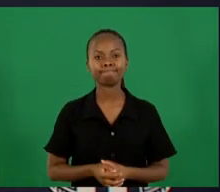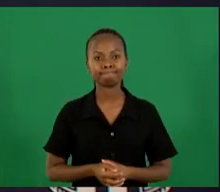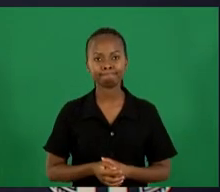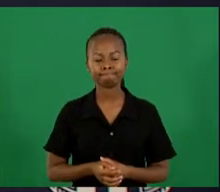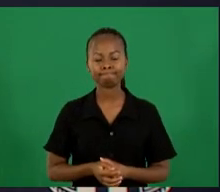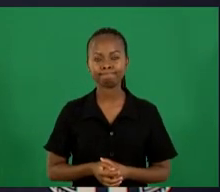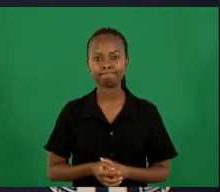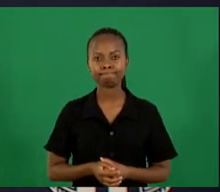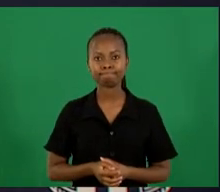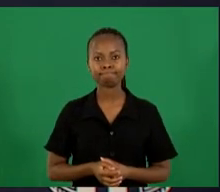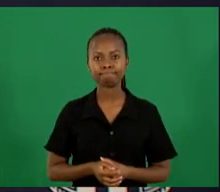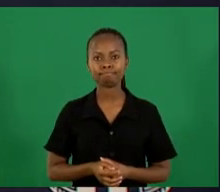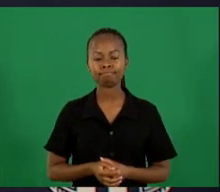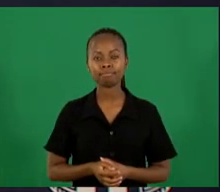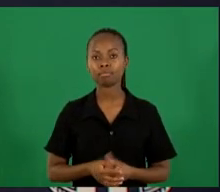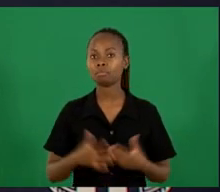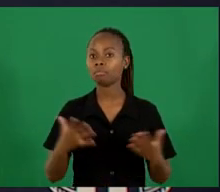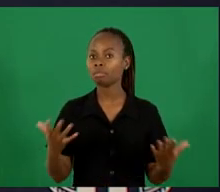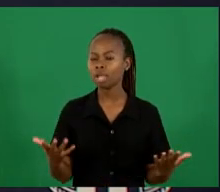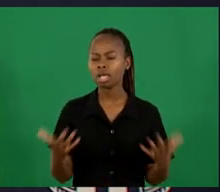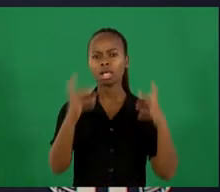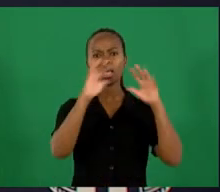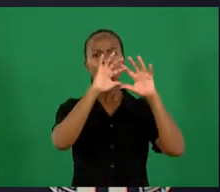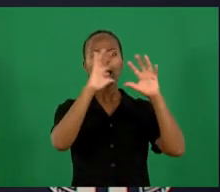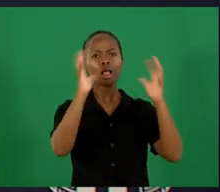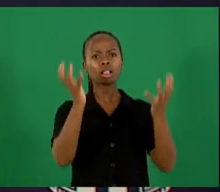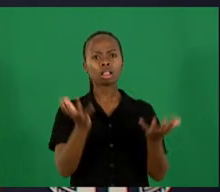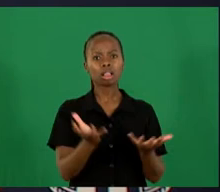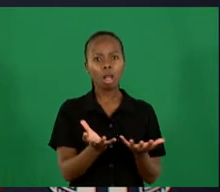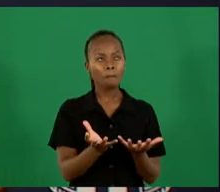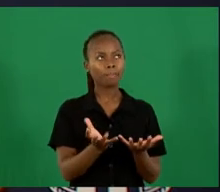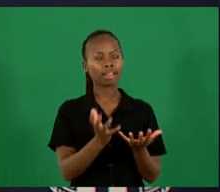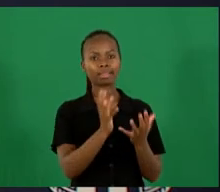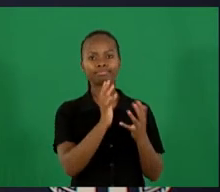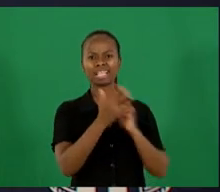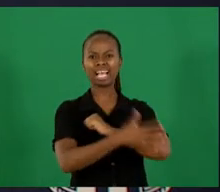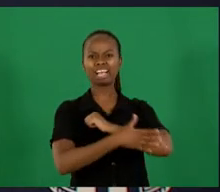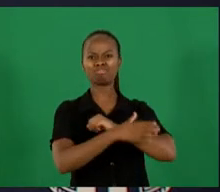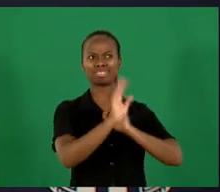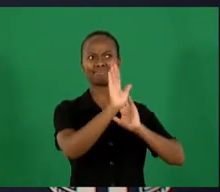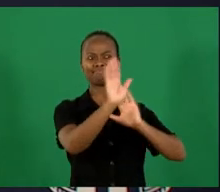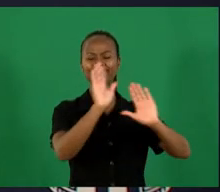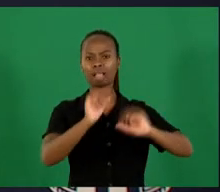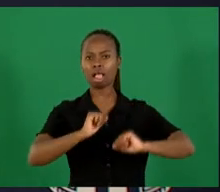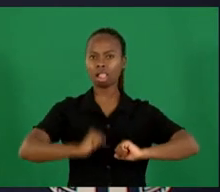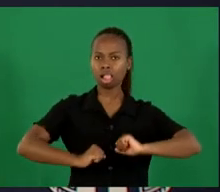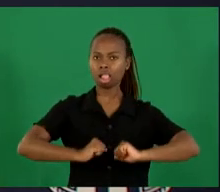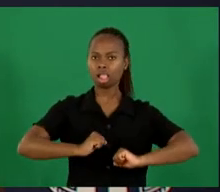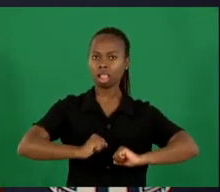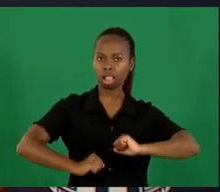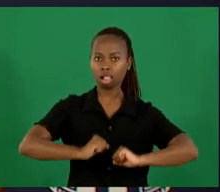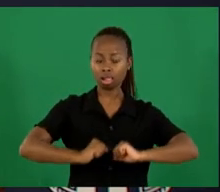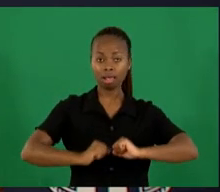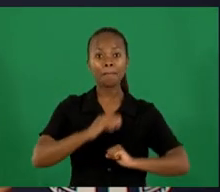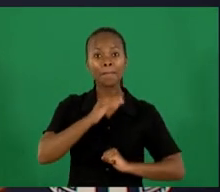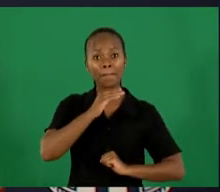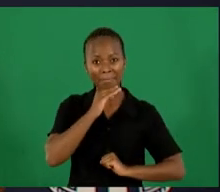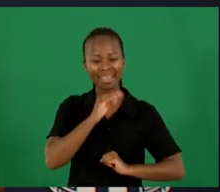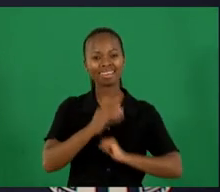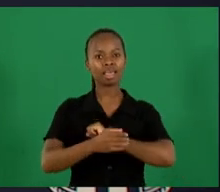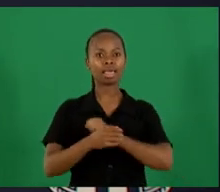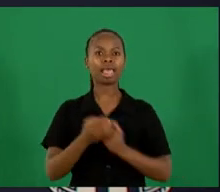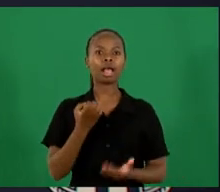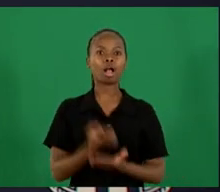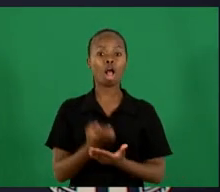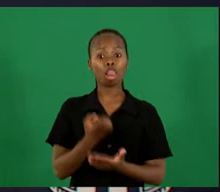2023. Tightened global financial conditions have raised the risk appetite of economies needing